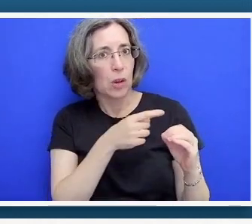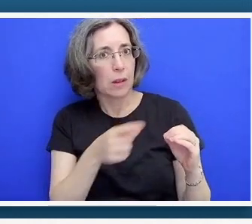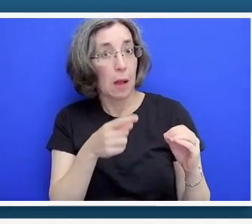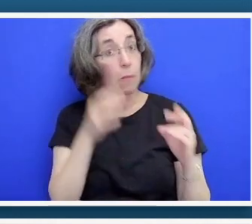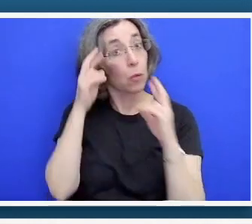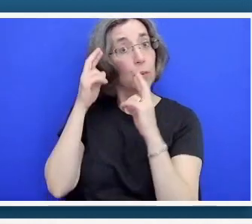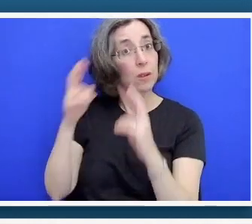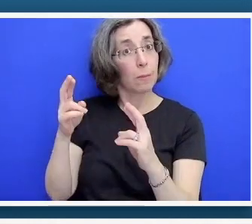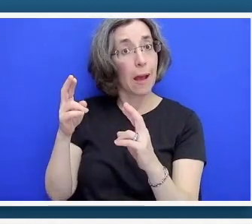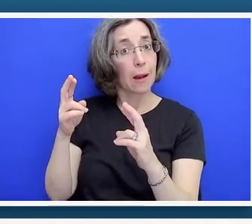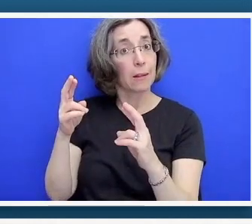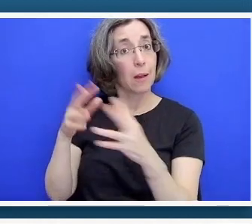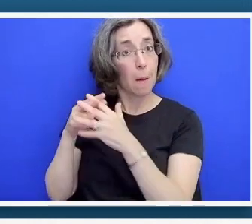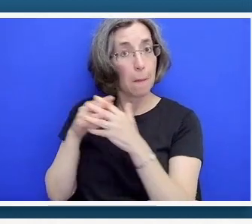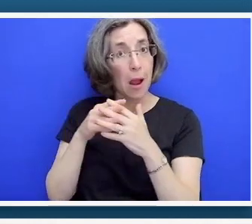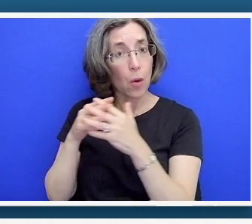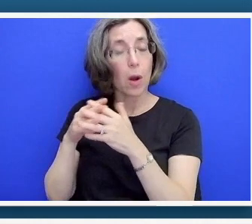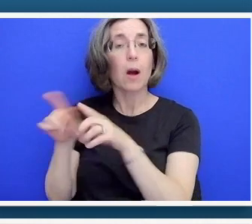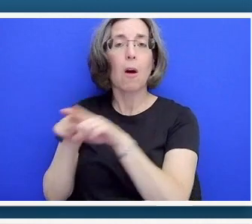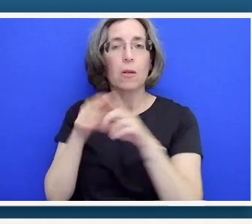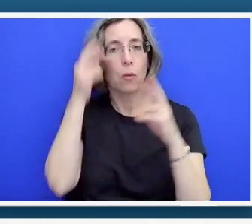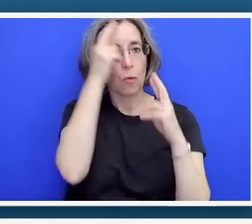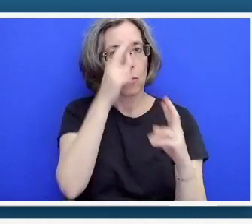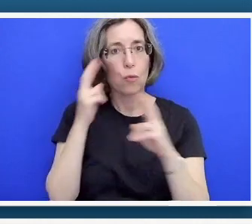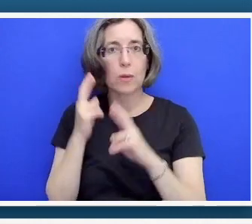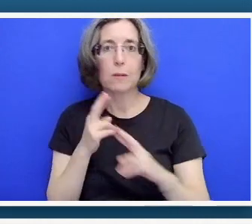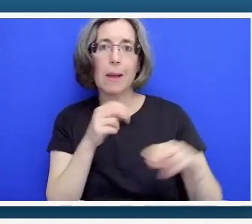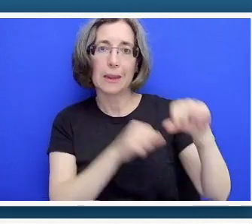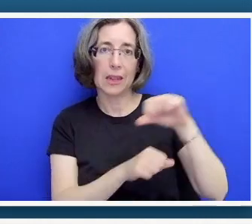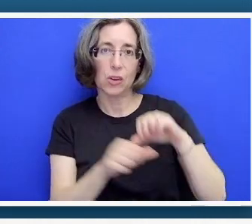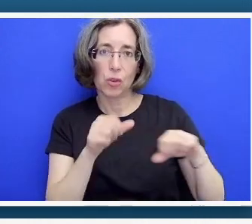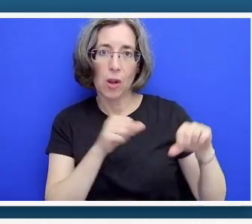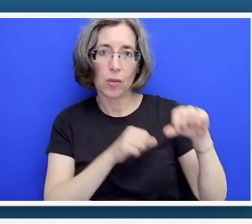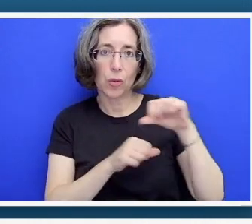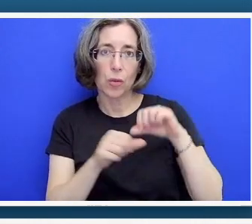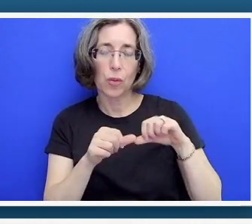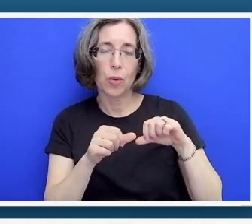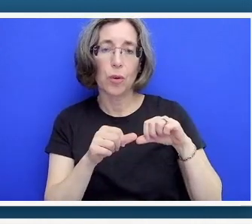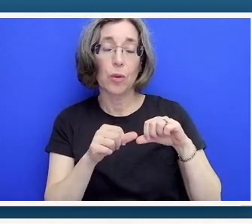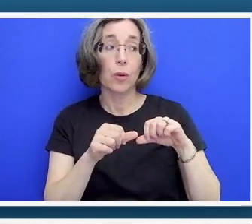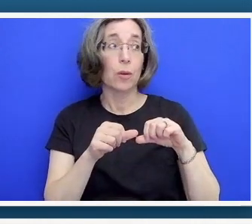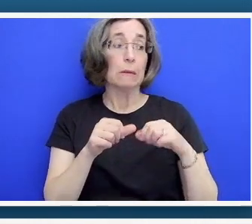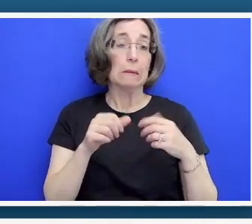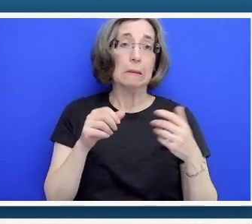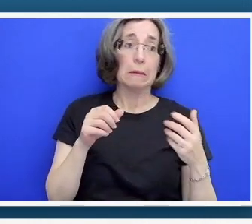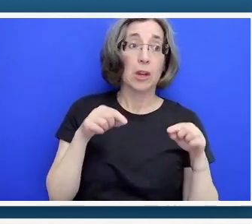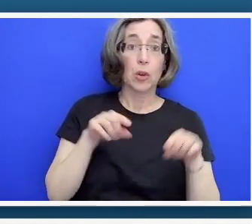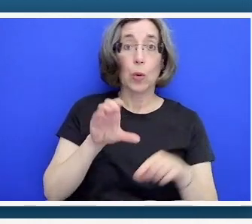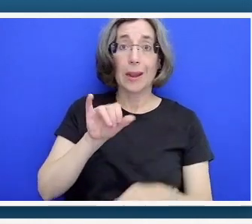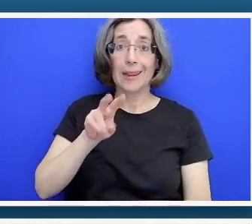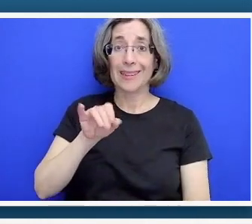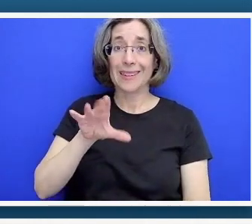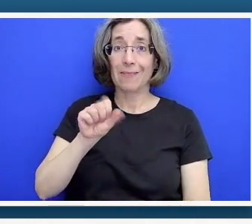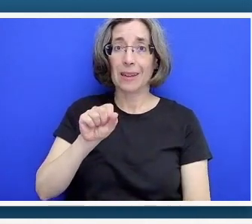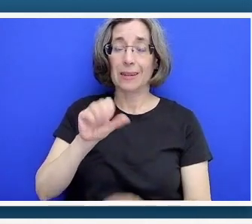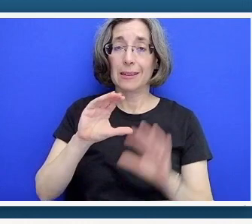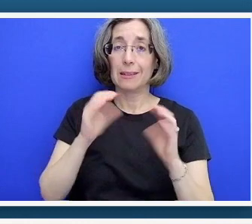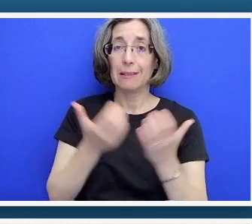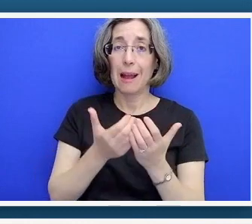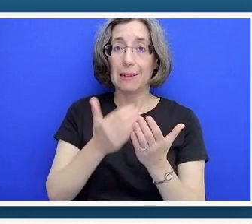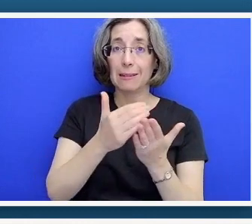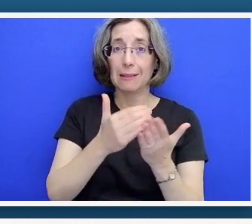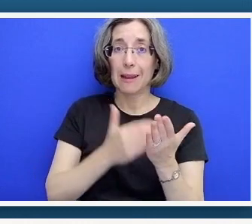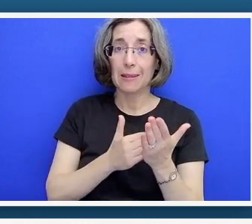also for one another. And when you have to tackle controversial subjects in a civics classroom, like the Second